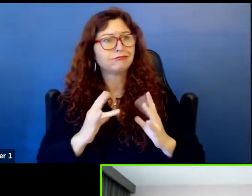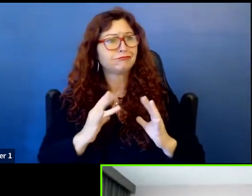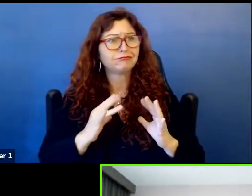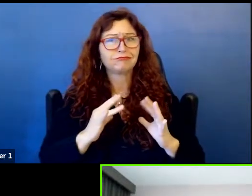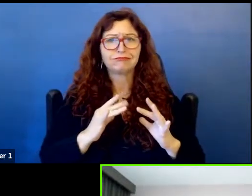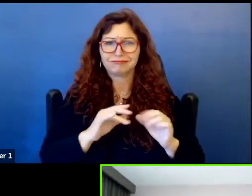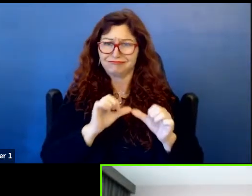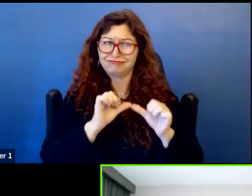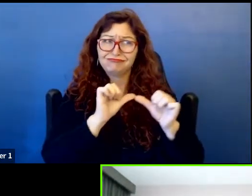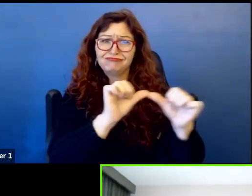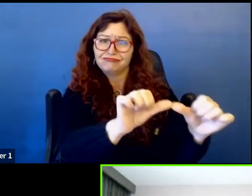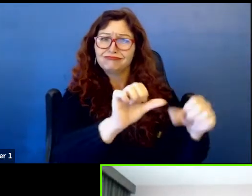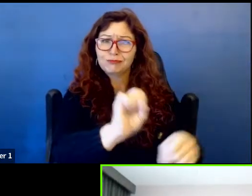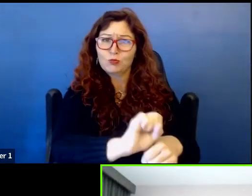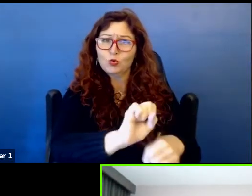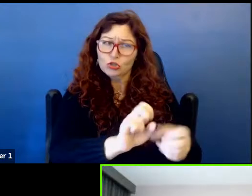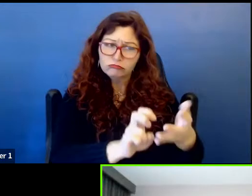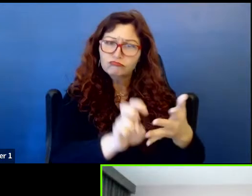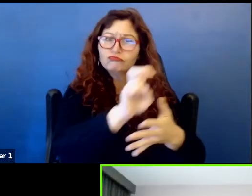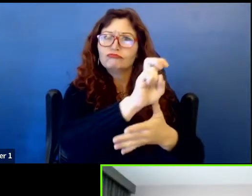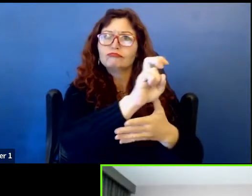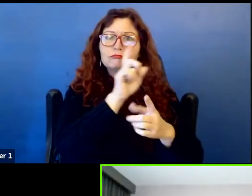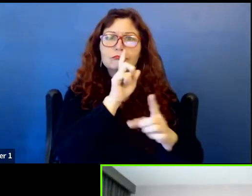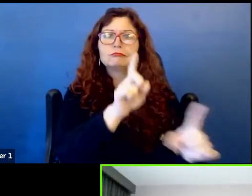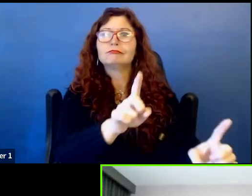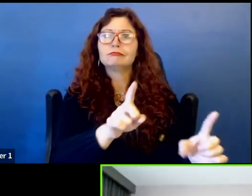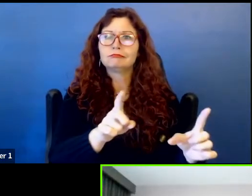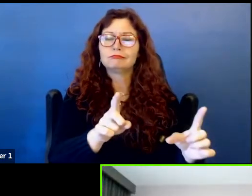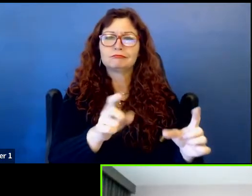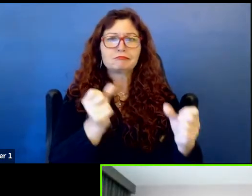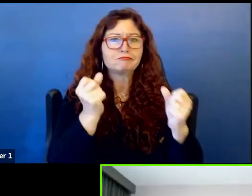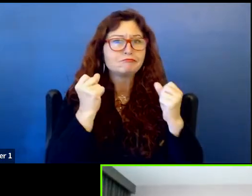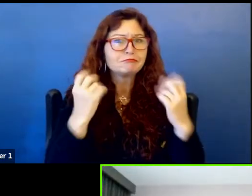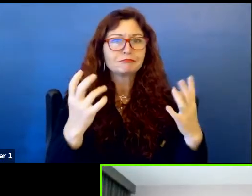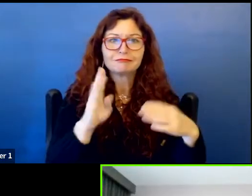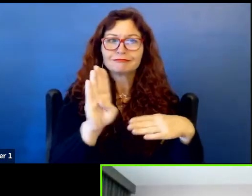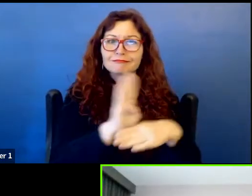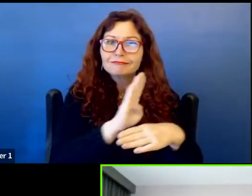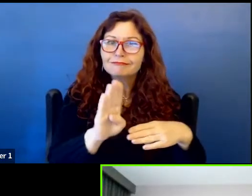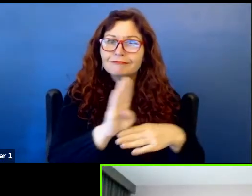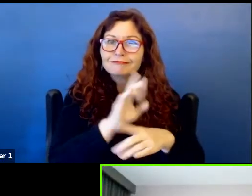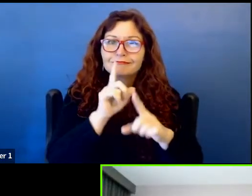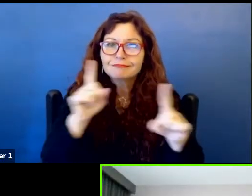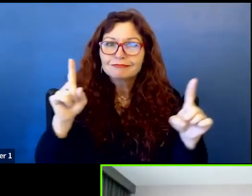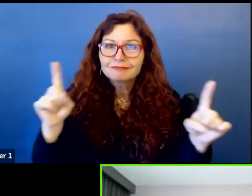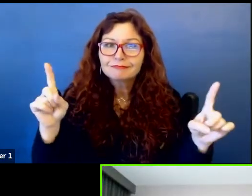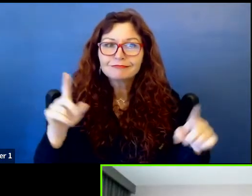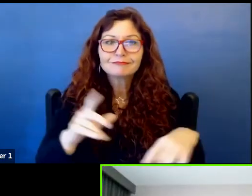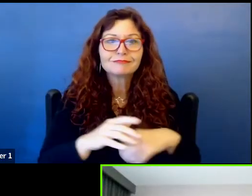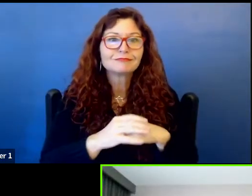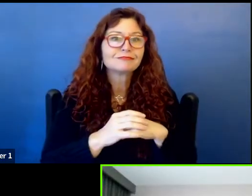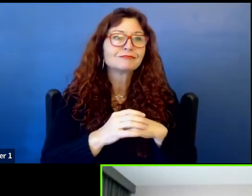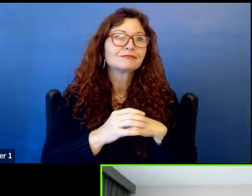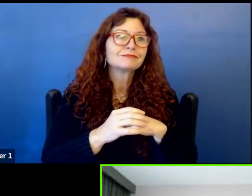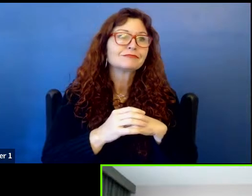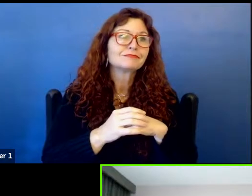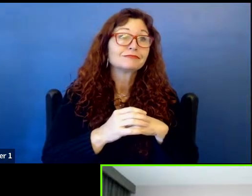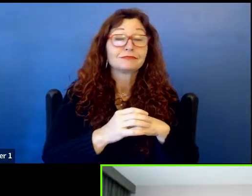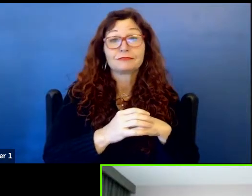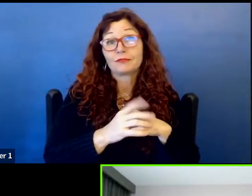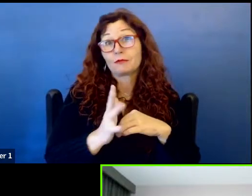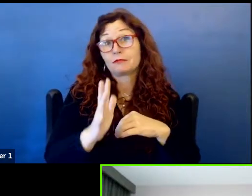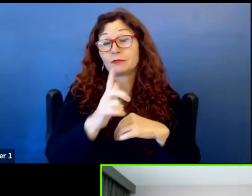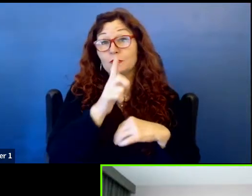path uh that has led to so many uh businesses that have uh are now run by or started